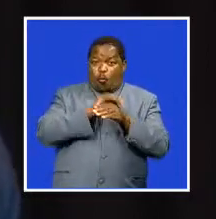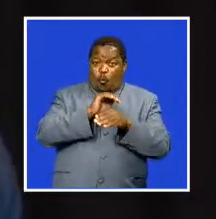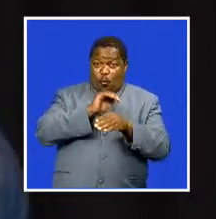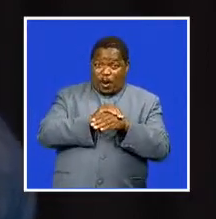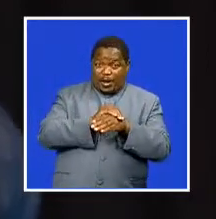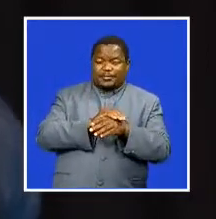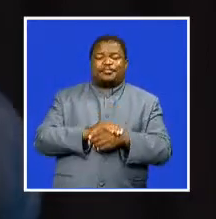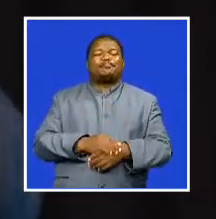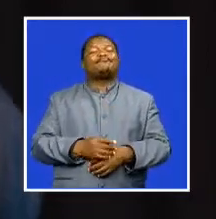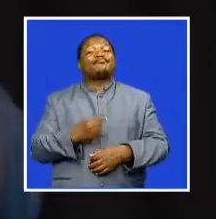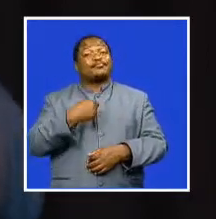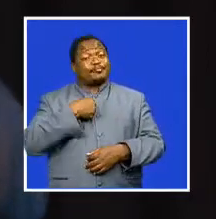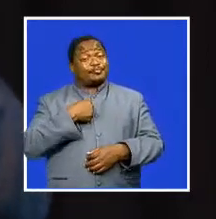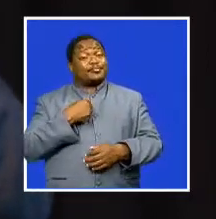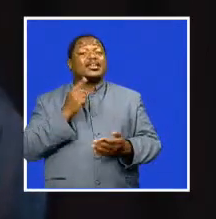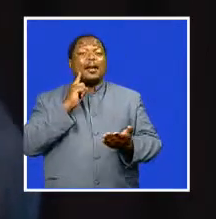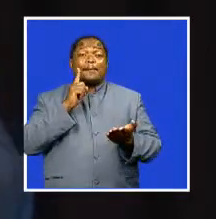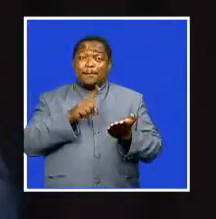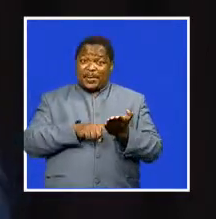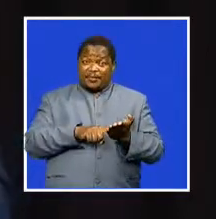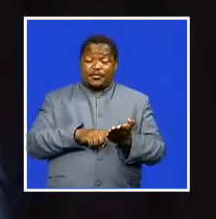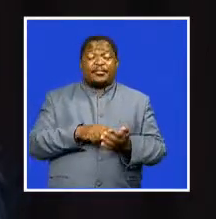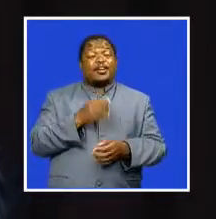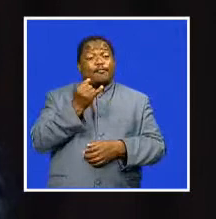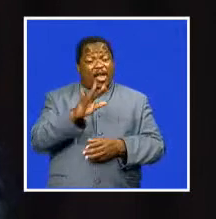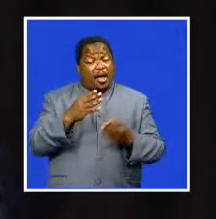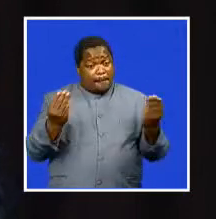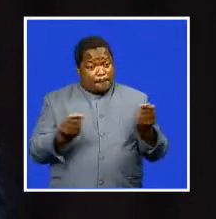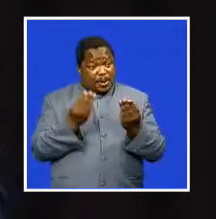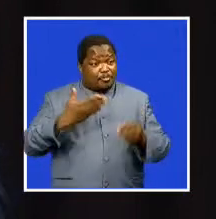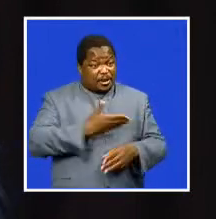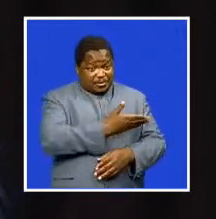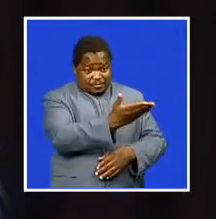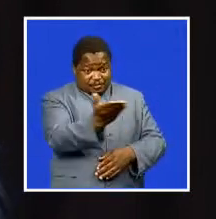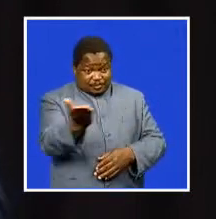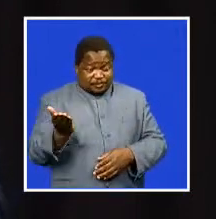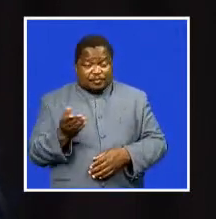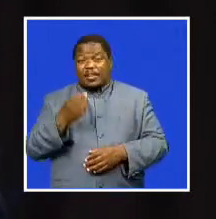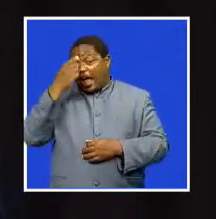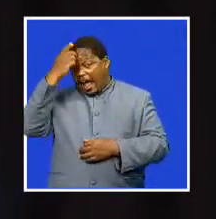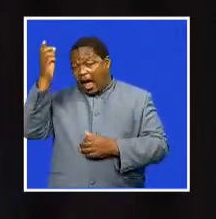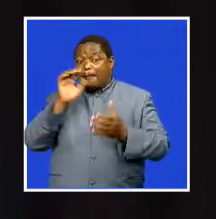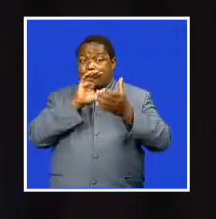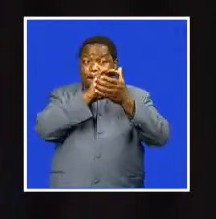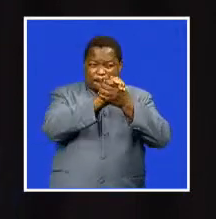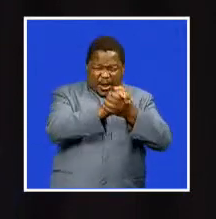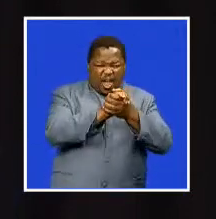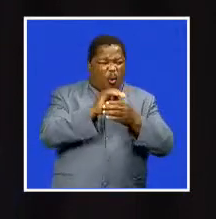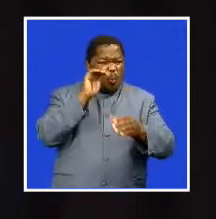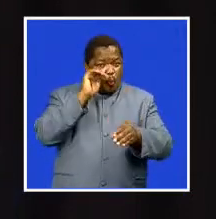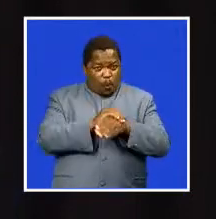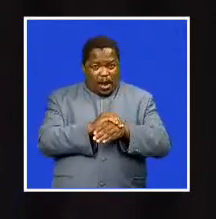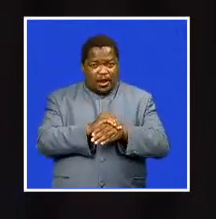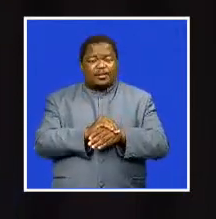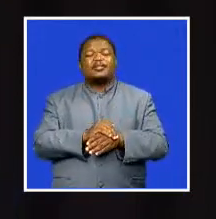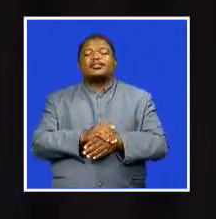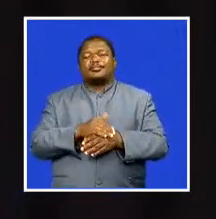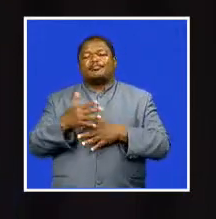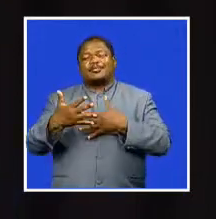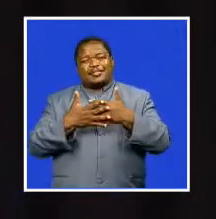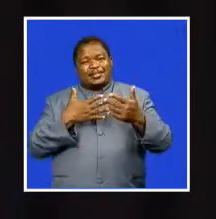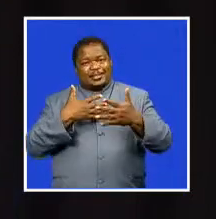nesive kubambisana nabo bonke labasebenza kweVenice awukhona bekunene ufika kulesigaba